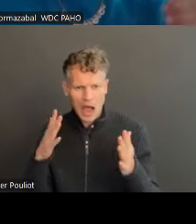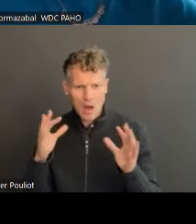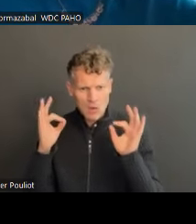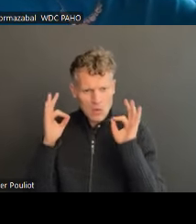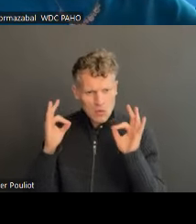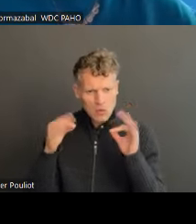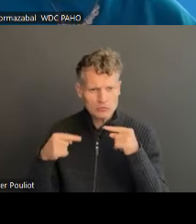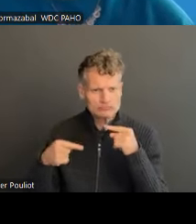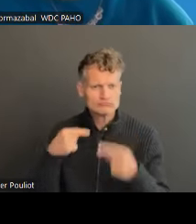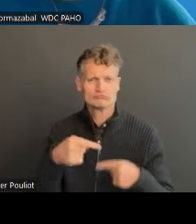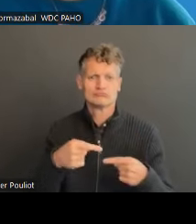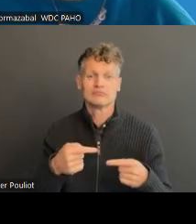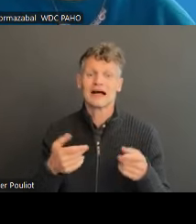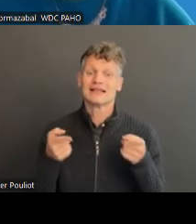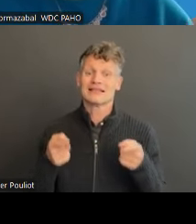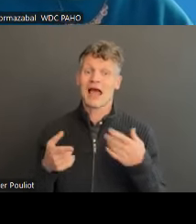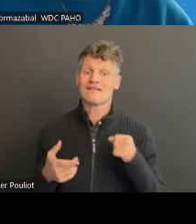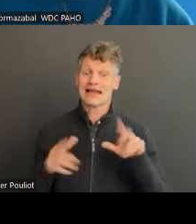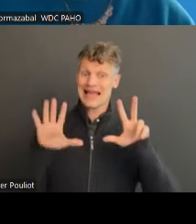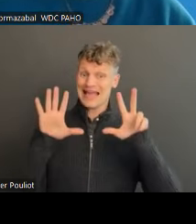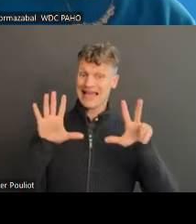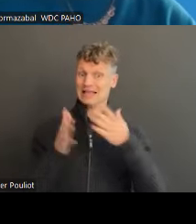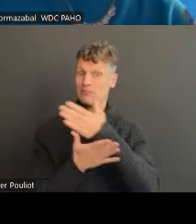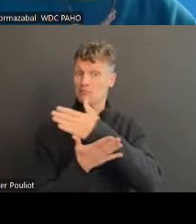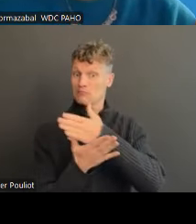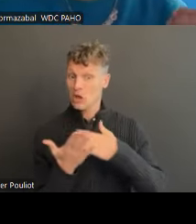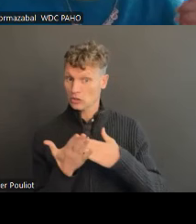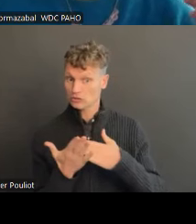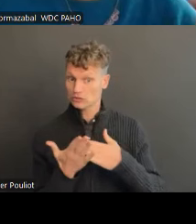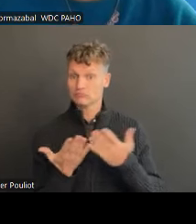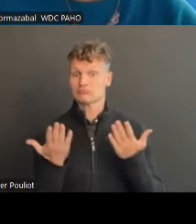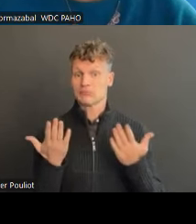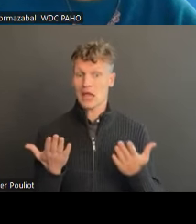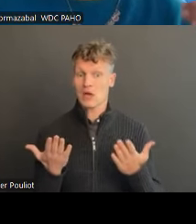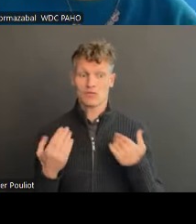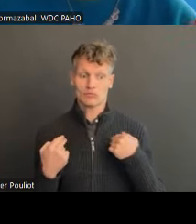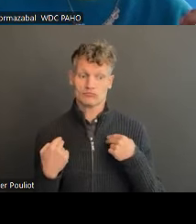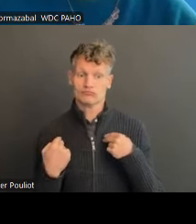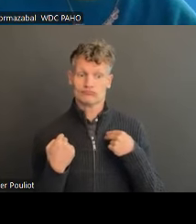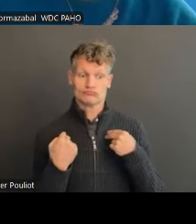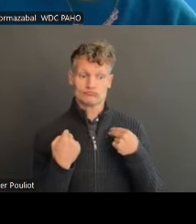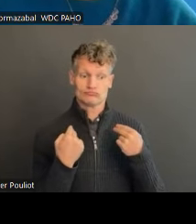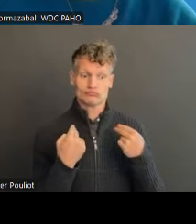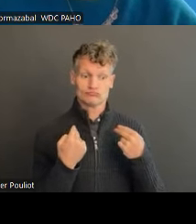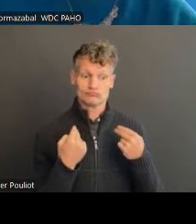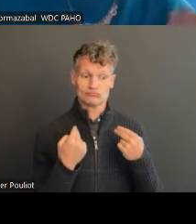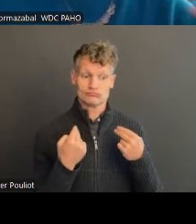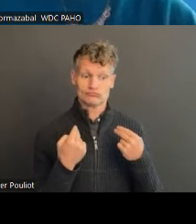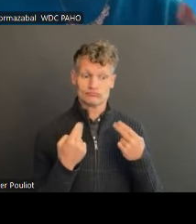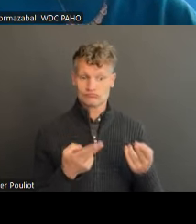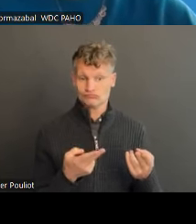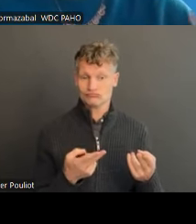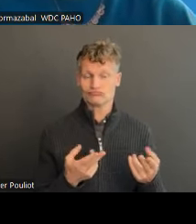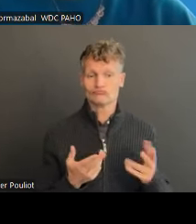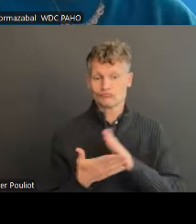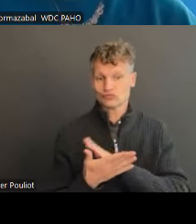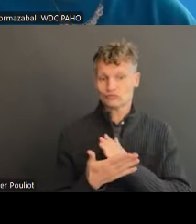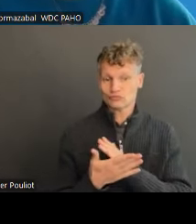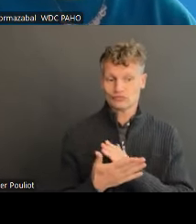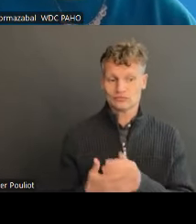components. It has, our approach. We say that the equity approach is how to